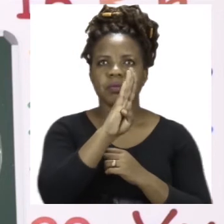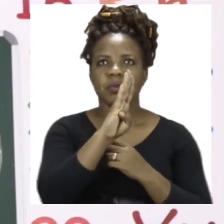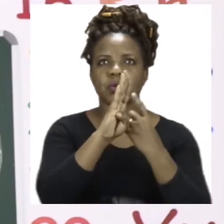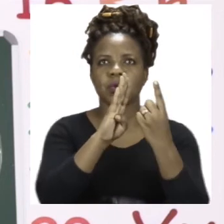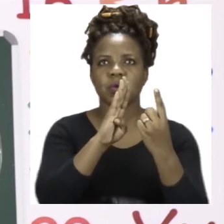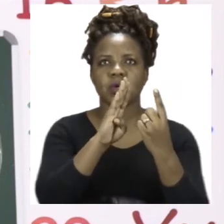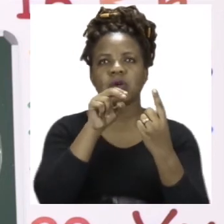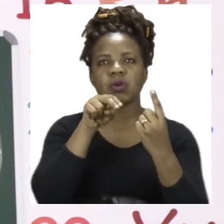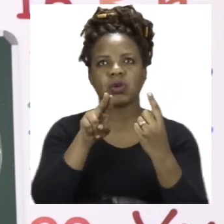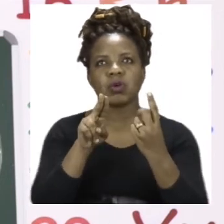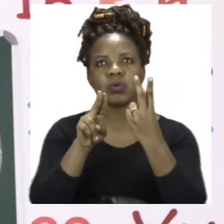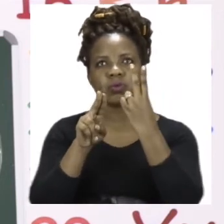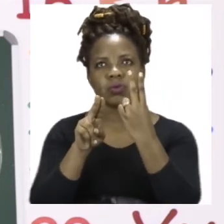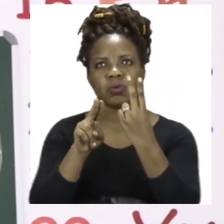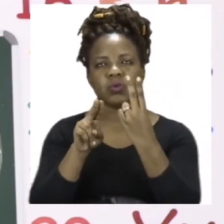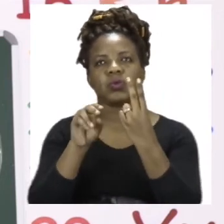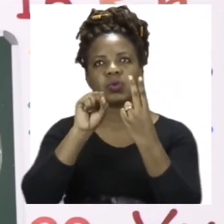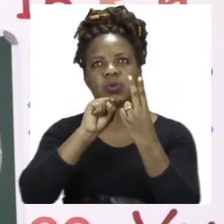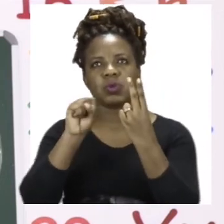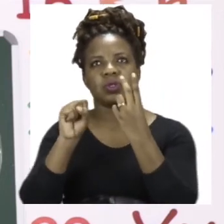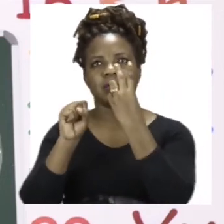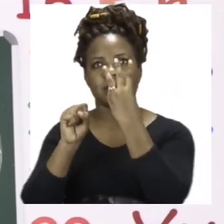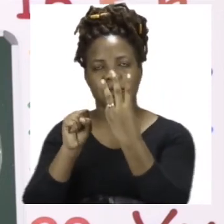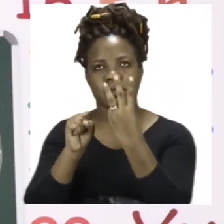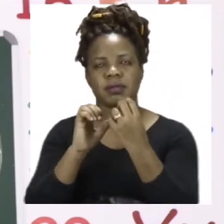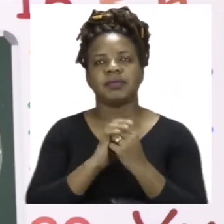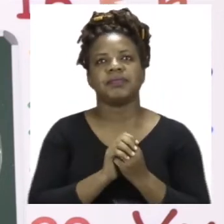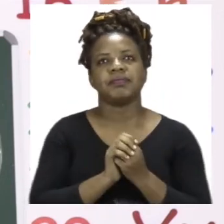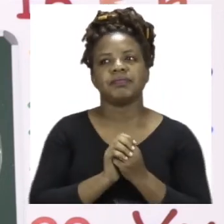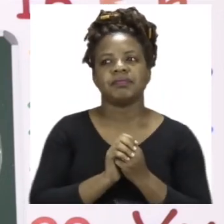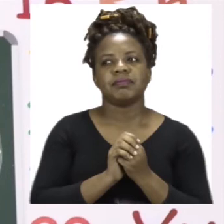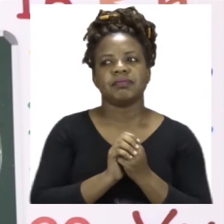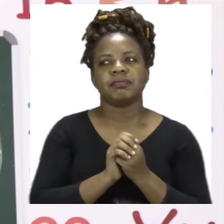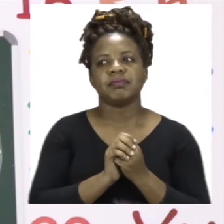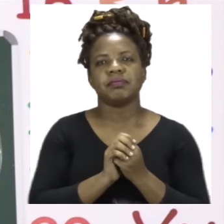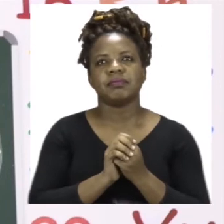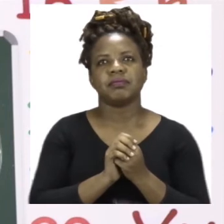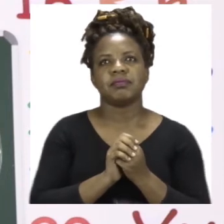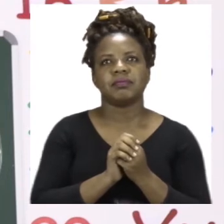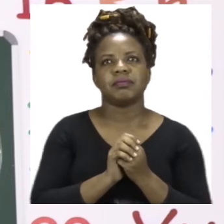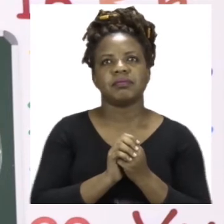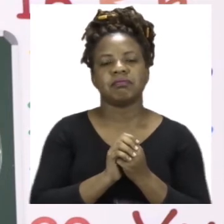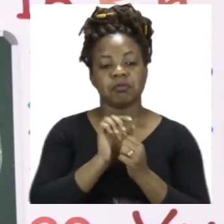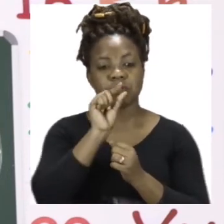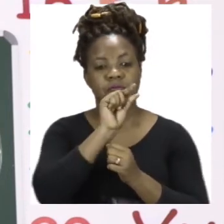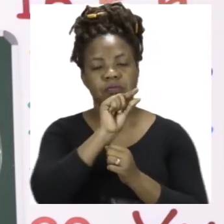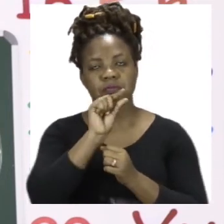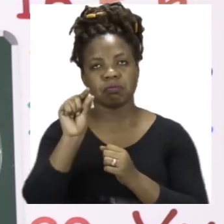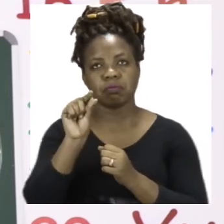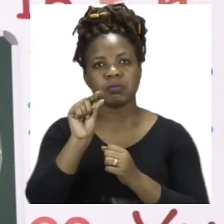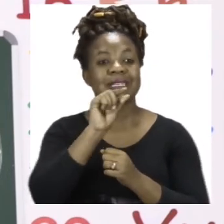word bus. So one, two, three letters, not words, letters, make the